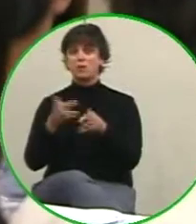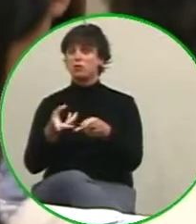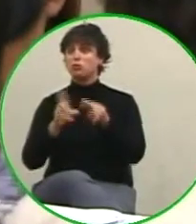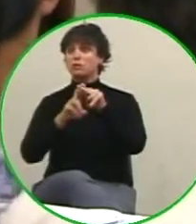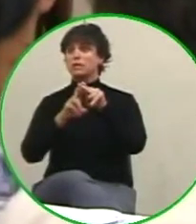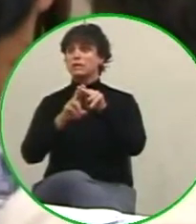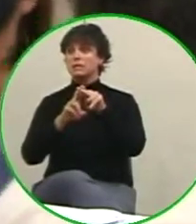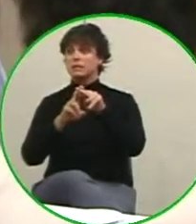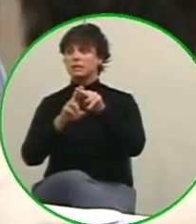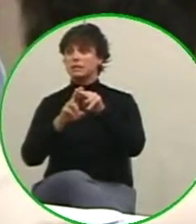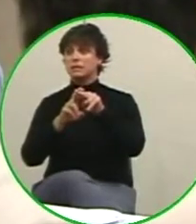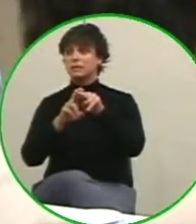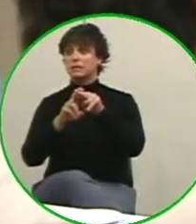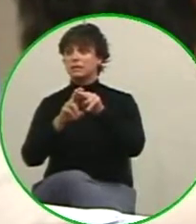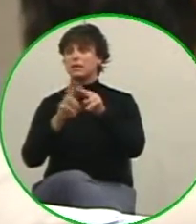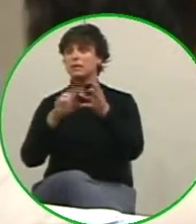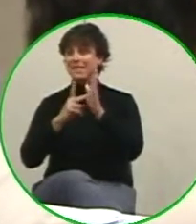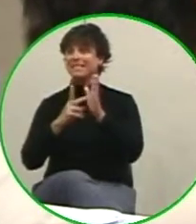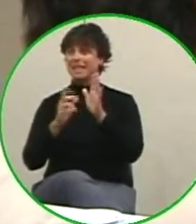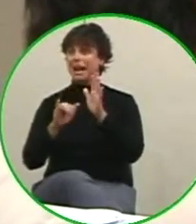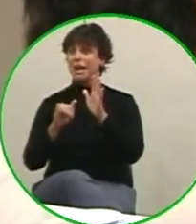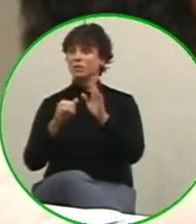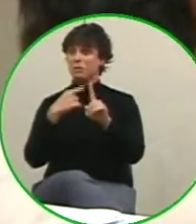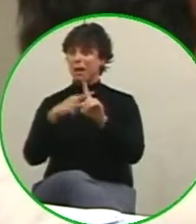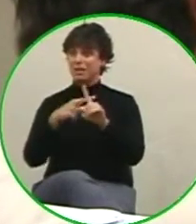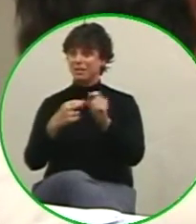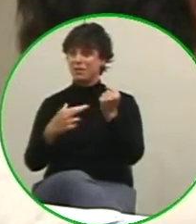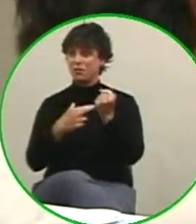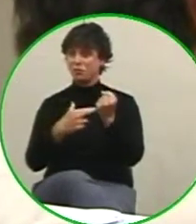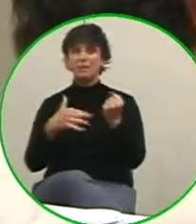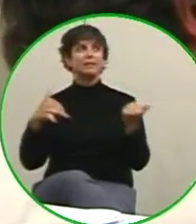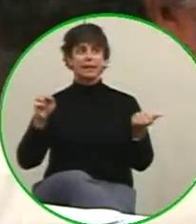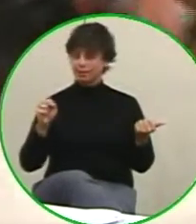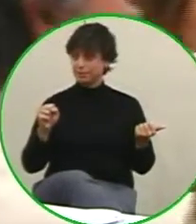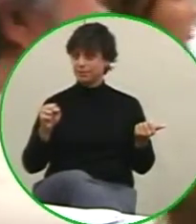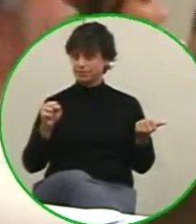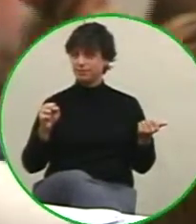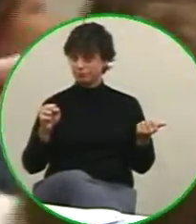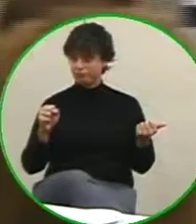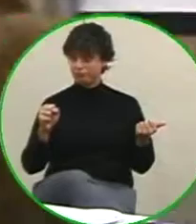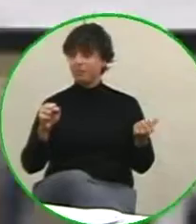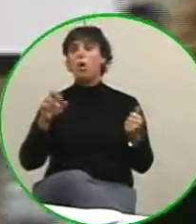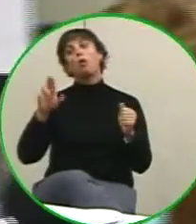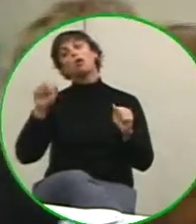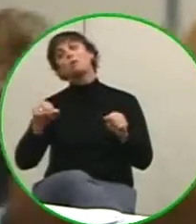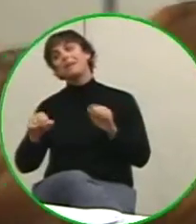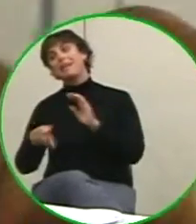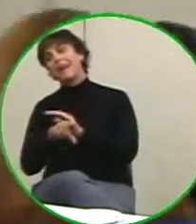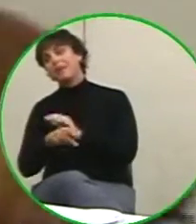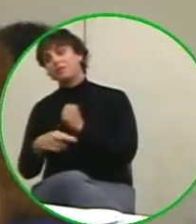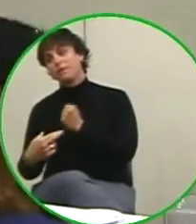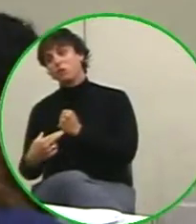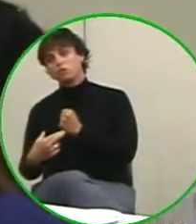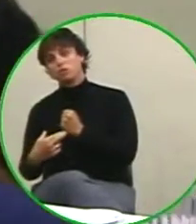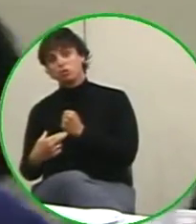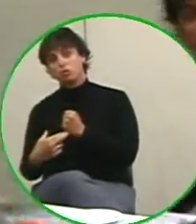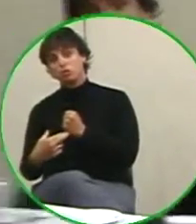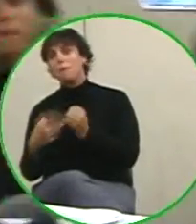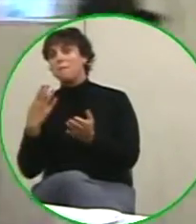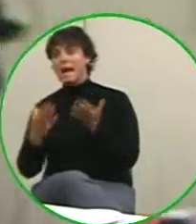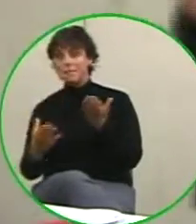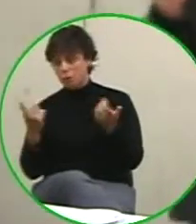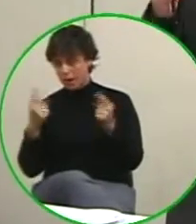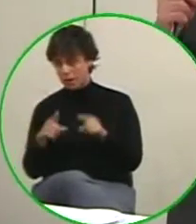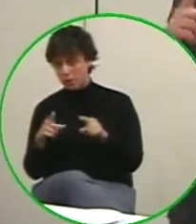then it was a positive reinforcement? You got it. Or it actually could have been a negative reinforcer. It may have